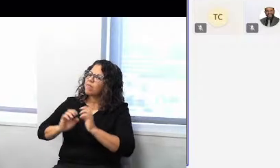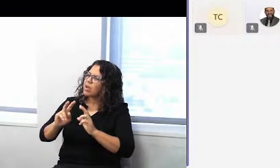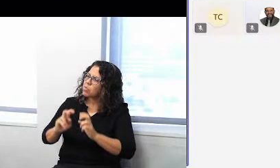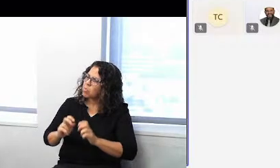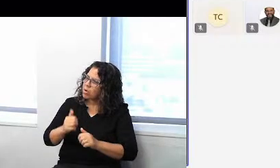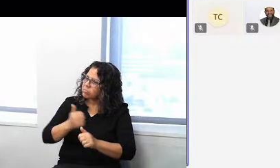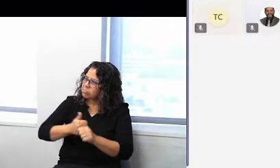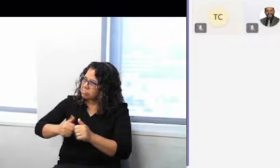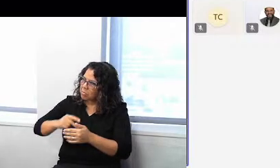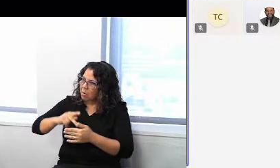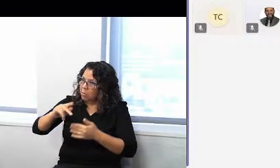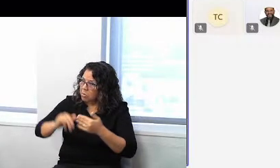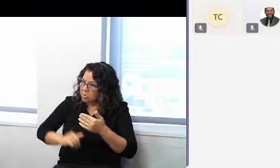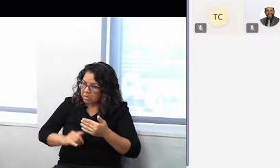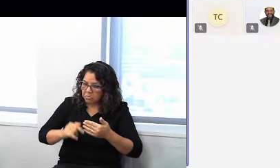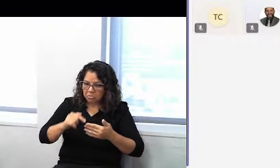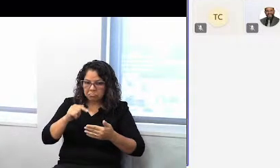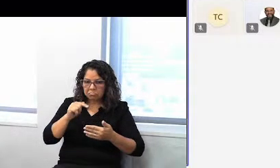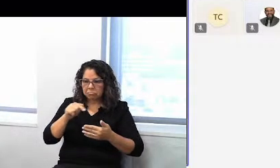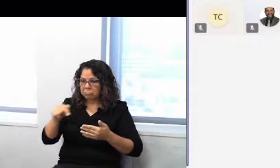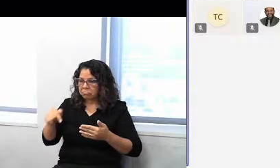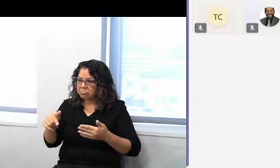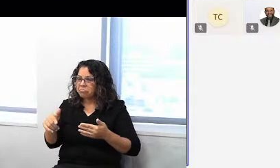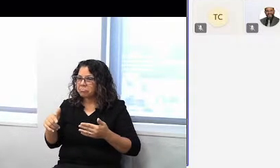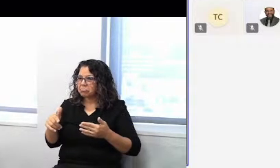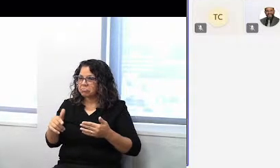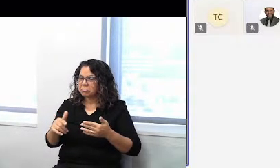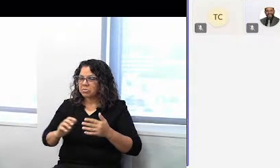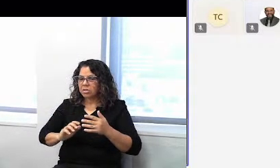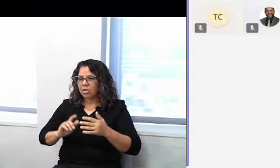to analyze them together? Could you tell us about that?